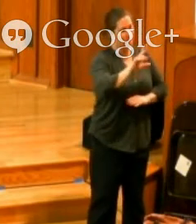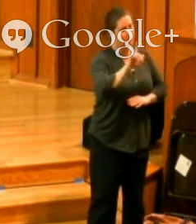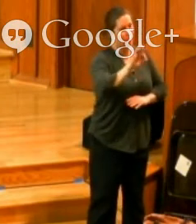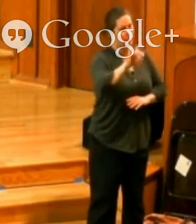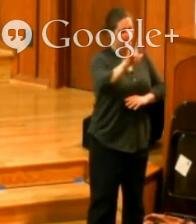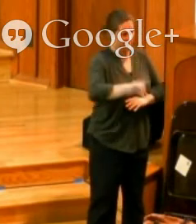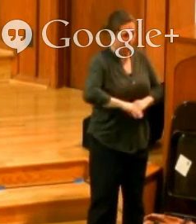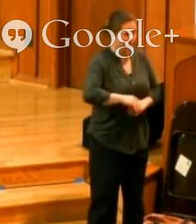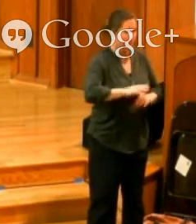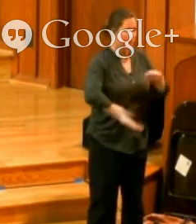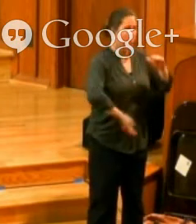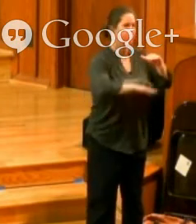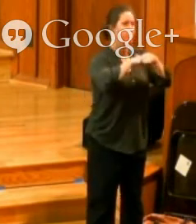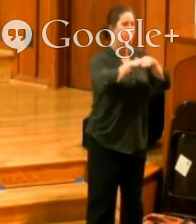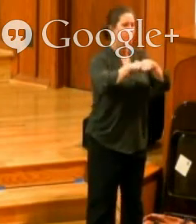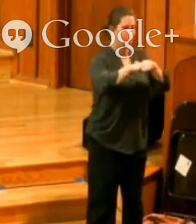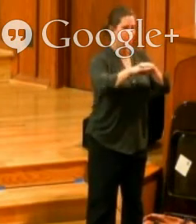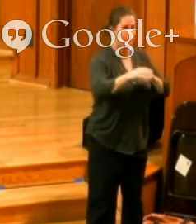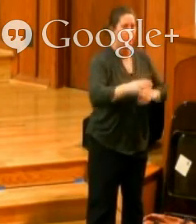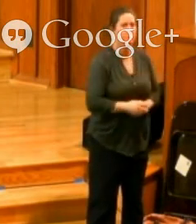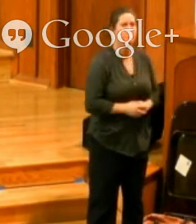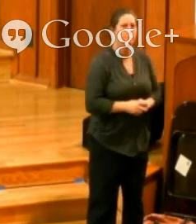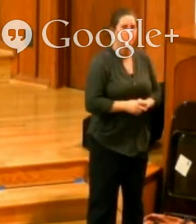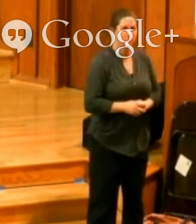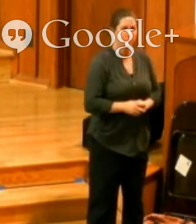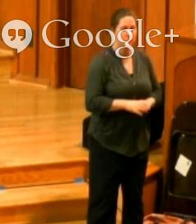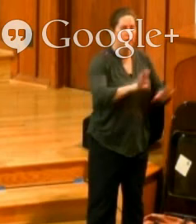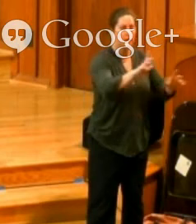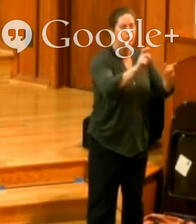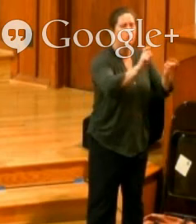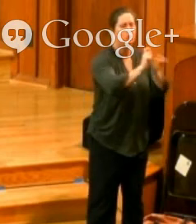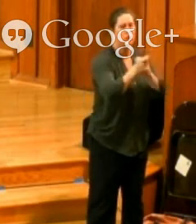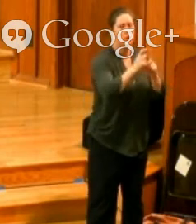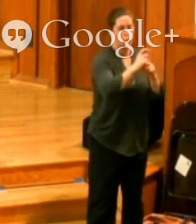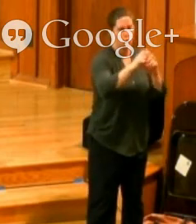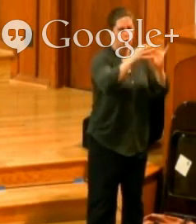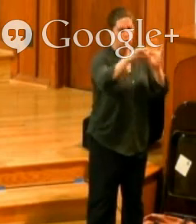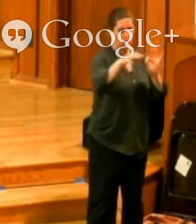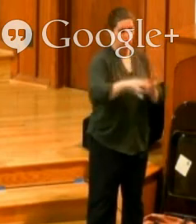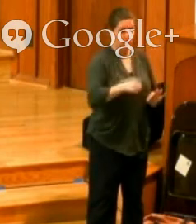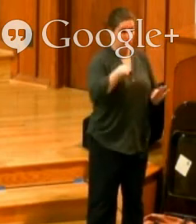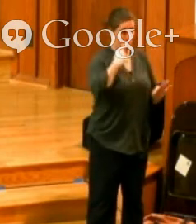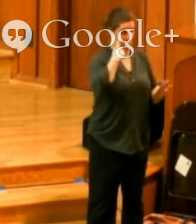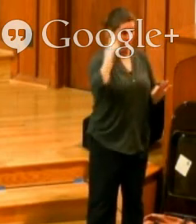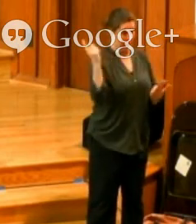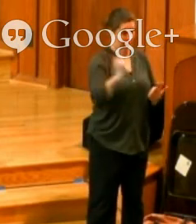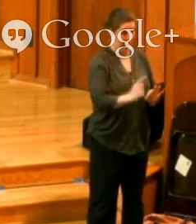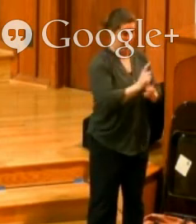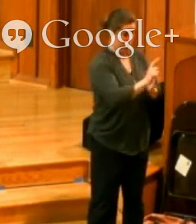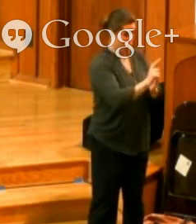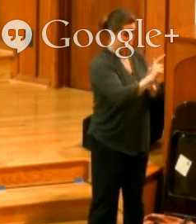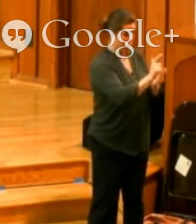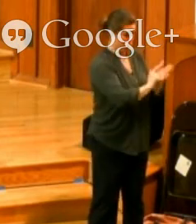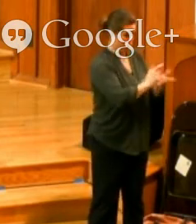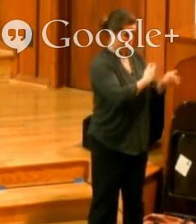But let's reword that. Do not think that I came to destroy the law or the prophets. I didn't come to